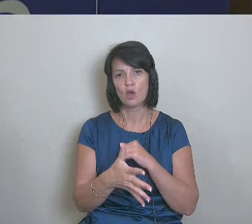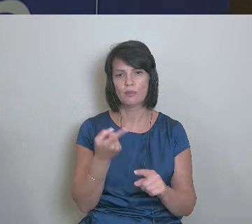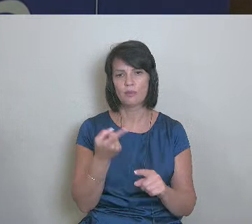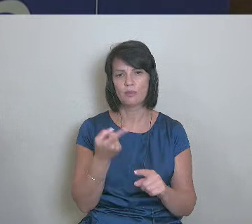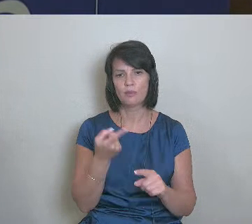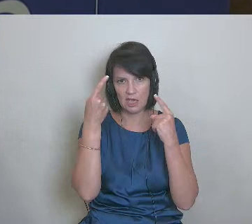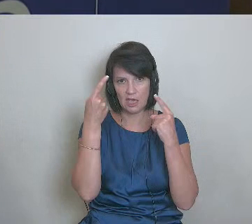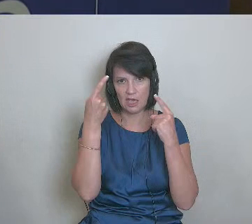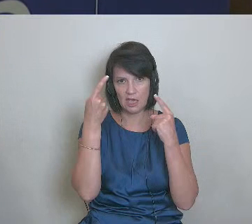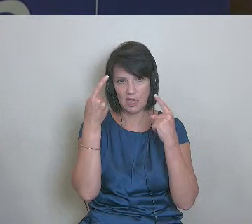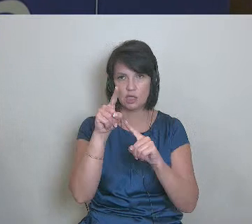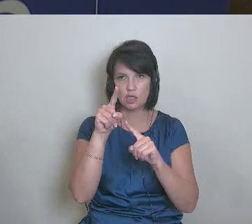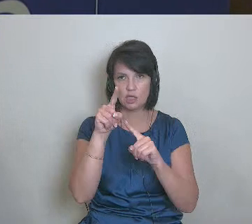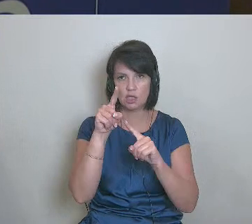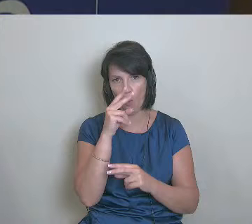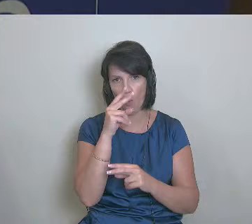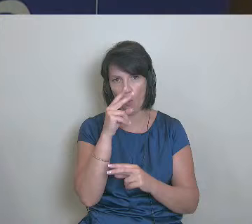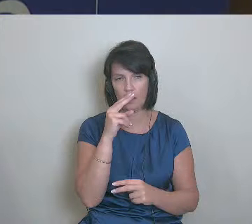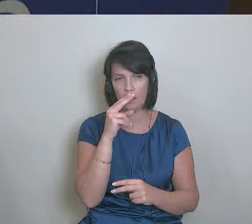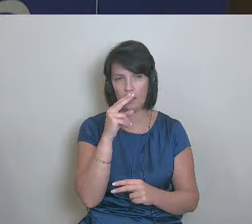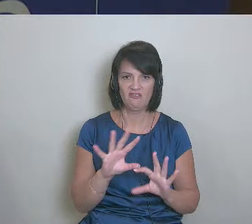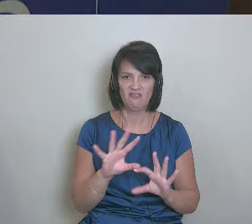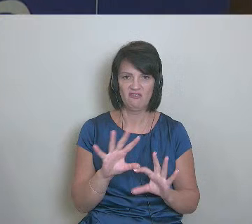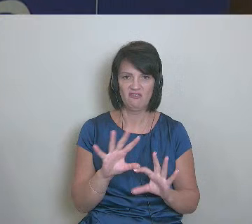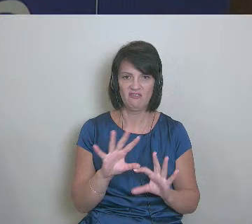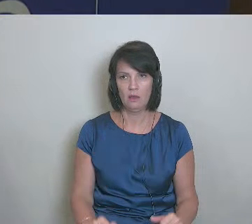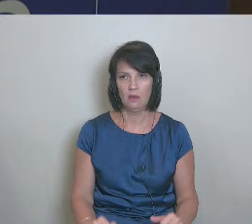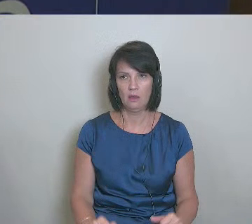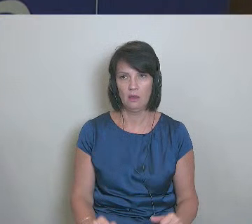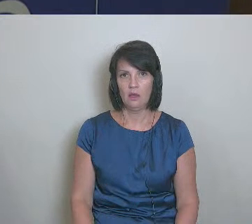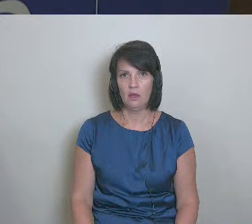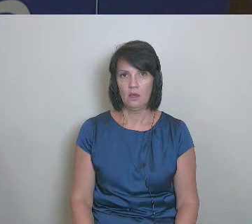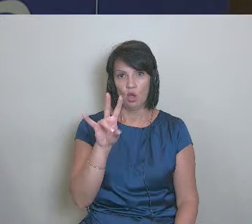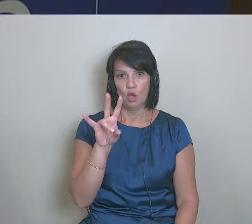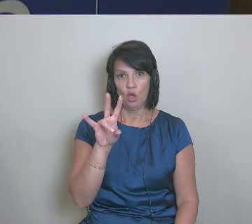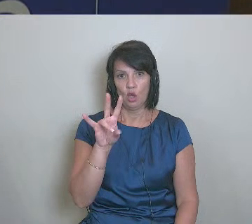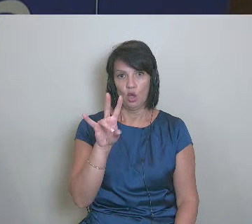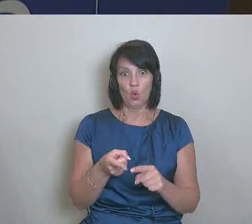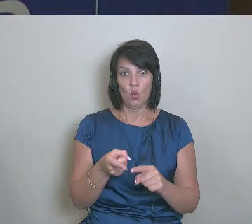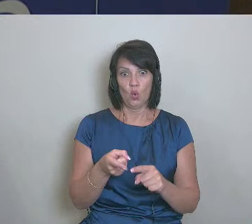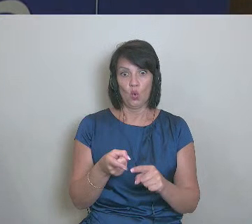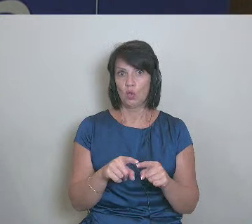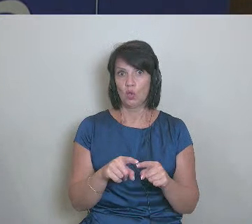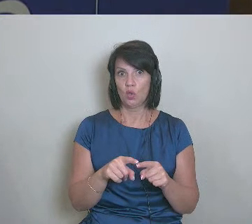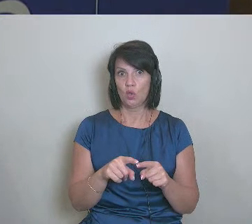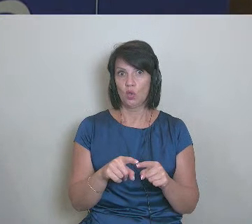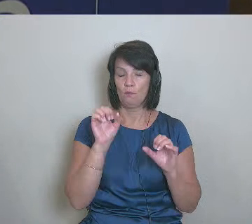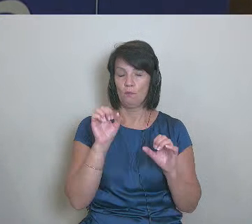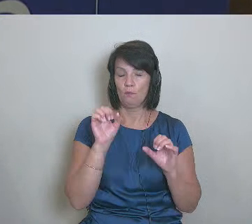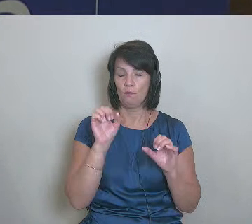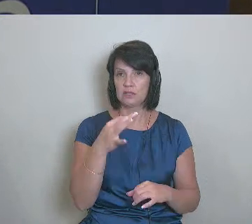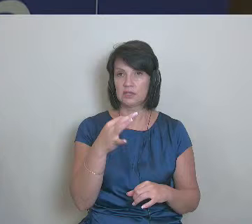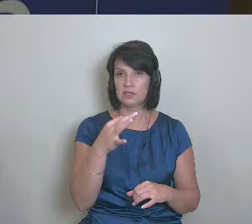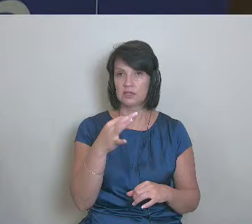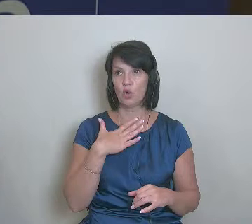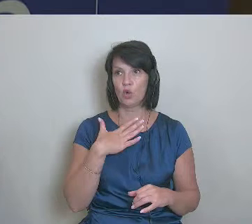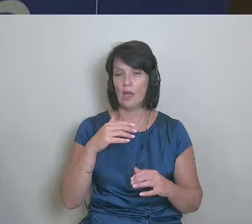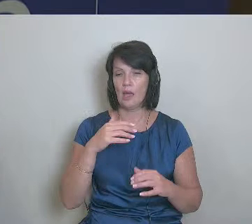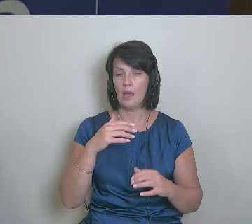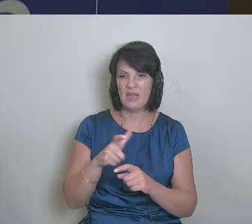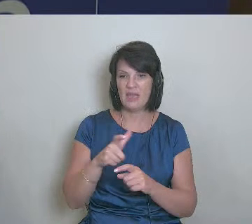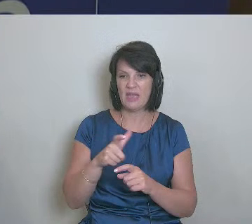should have resolved this issue, but it has not been passed, and this is a technical error.